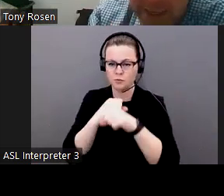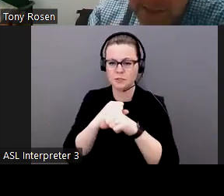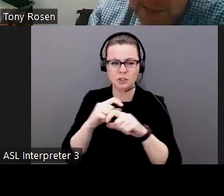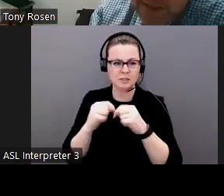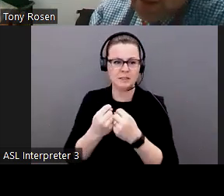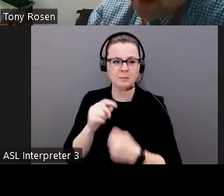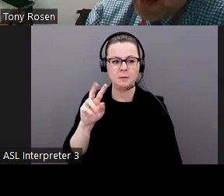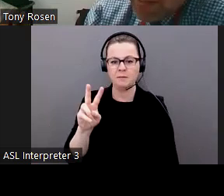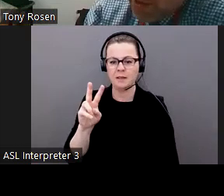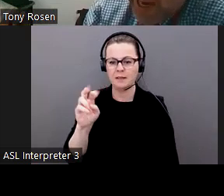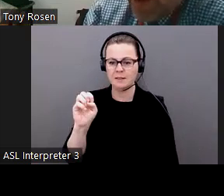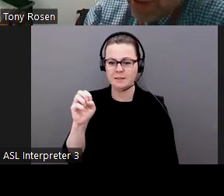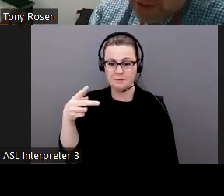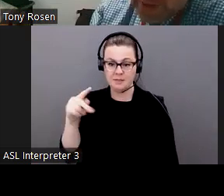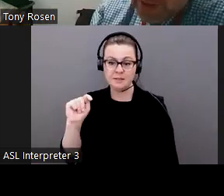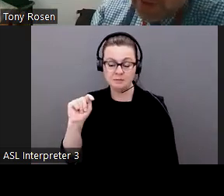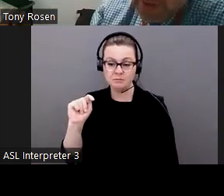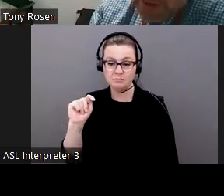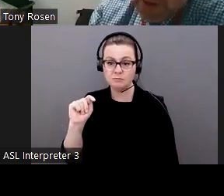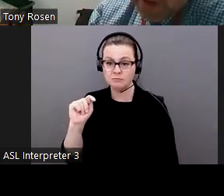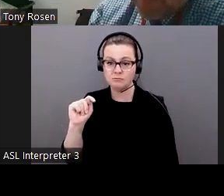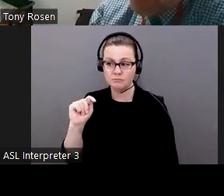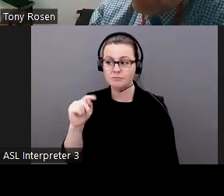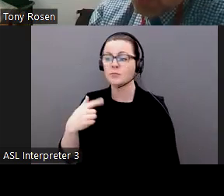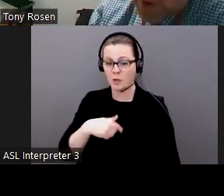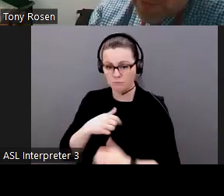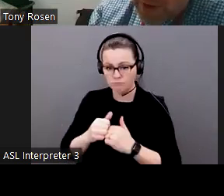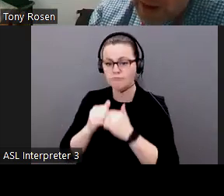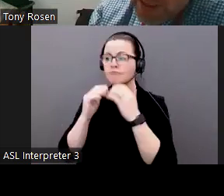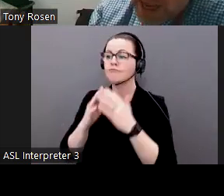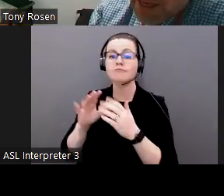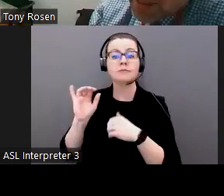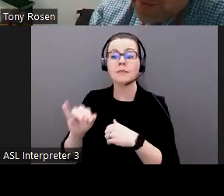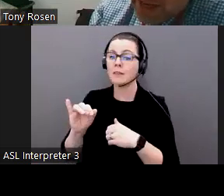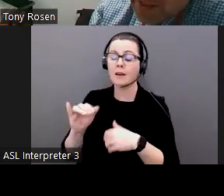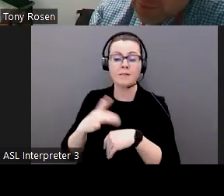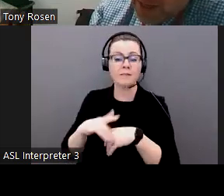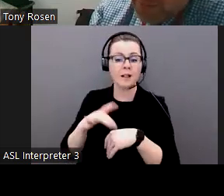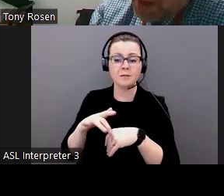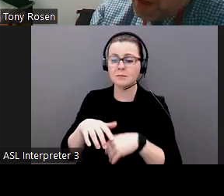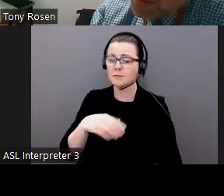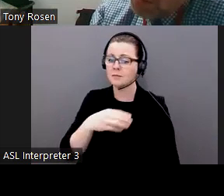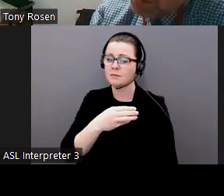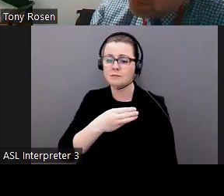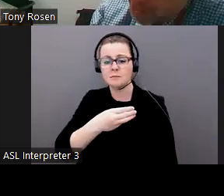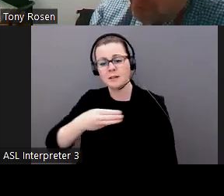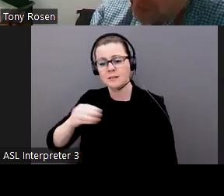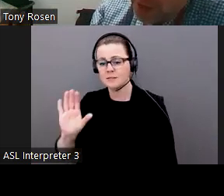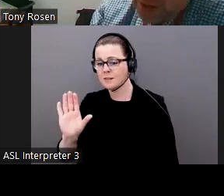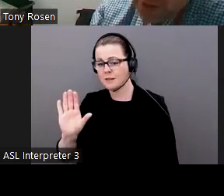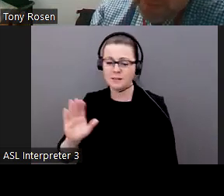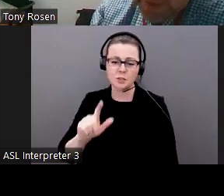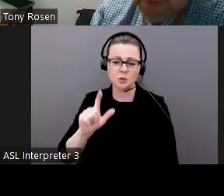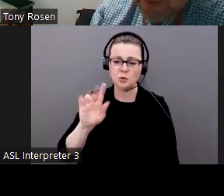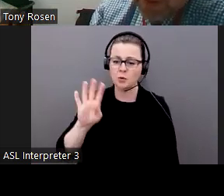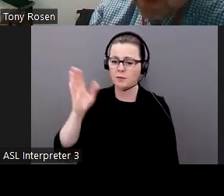And it's a consultation service available 24 hours a day, 7 days a week, because that's when the